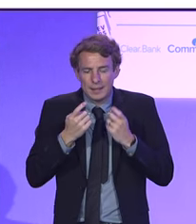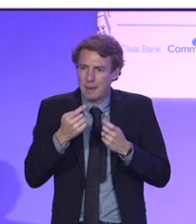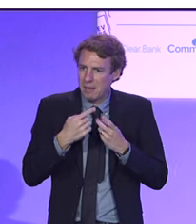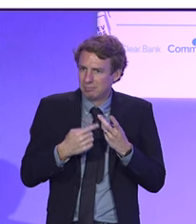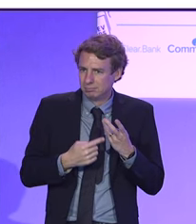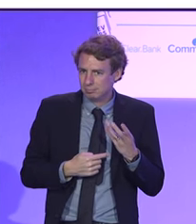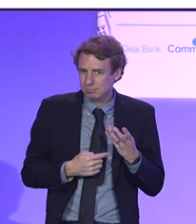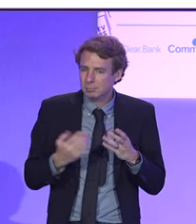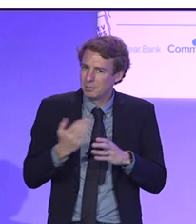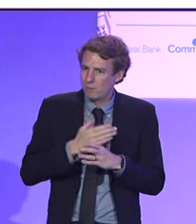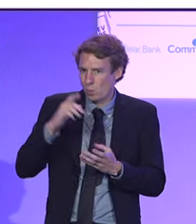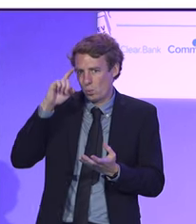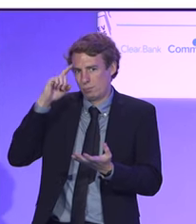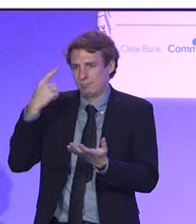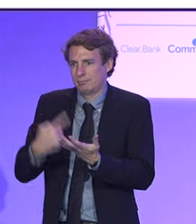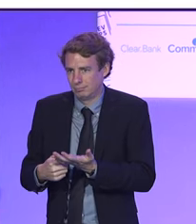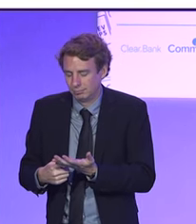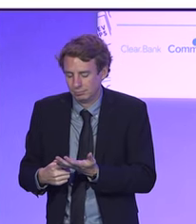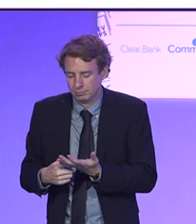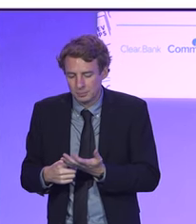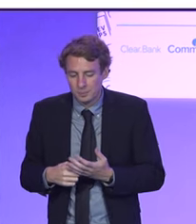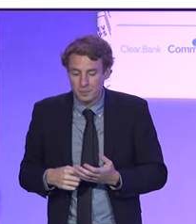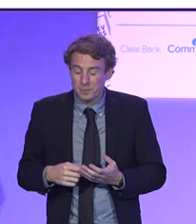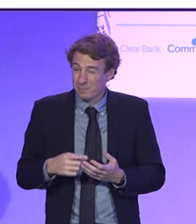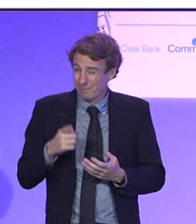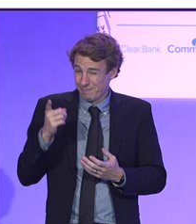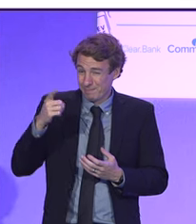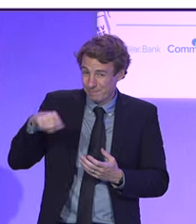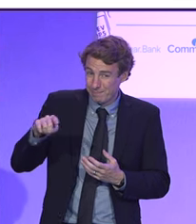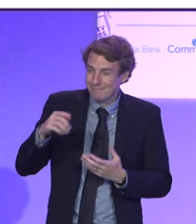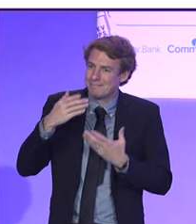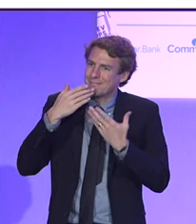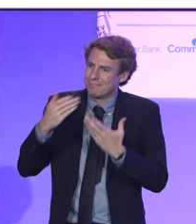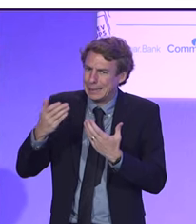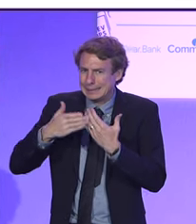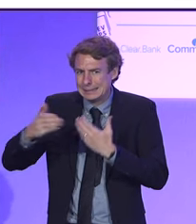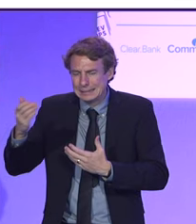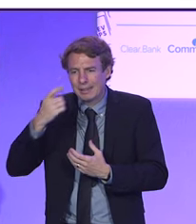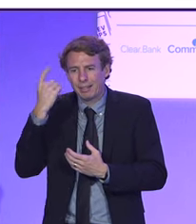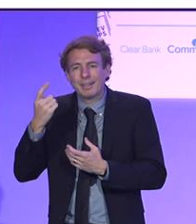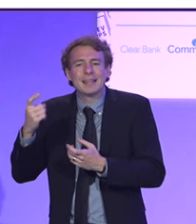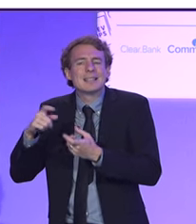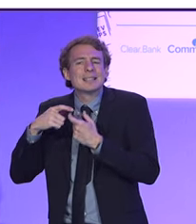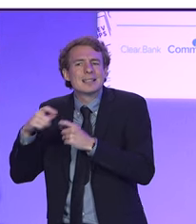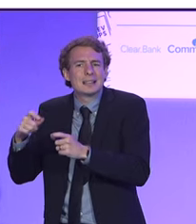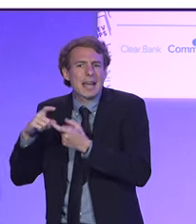would like you to take into account also this parameter of the sustainability, the environmental